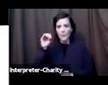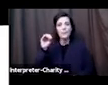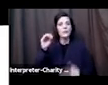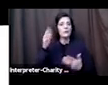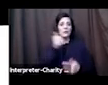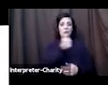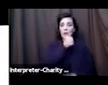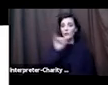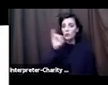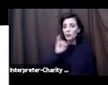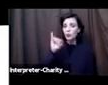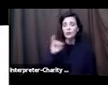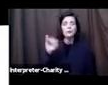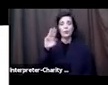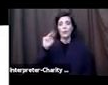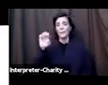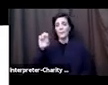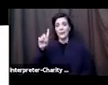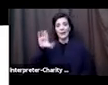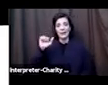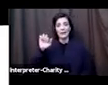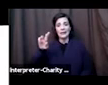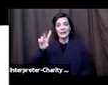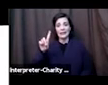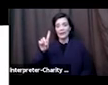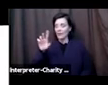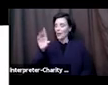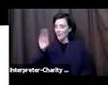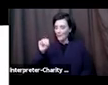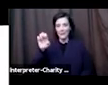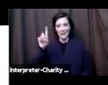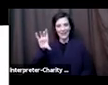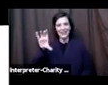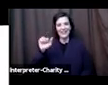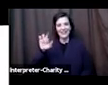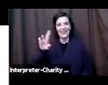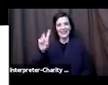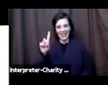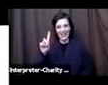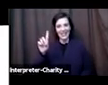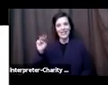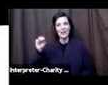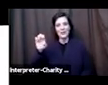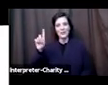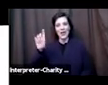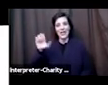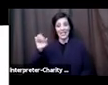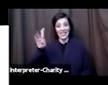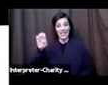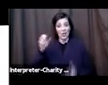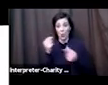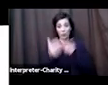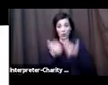private company or Medicaid, Medicare, we're usually going to have that evaluation that's completed by that licensed and certified